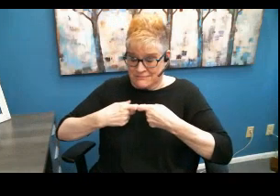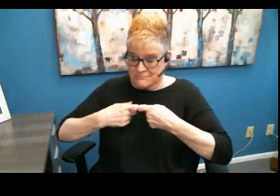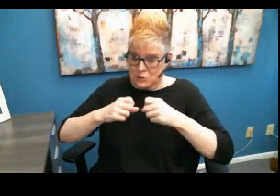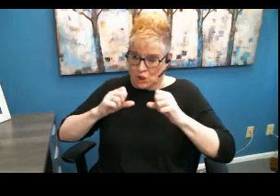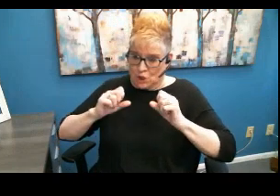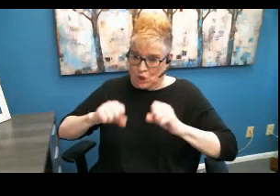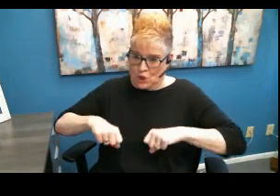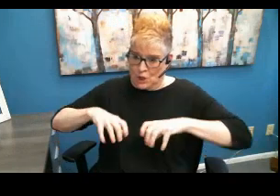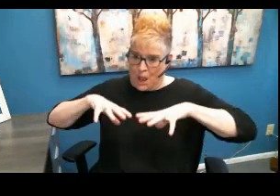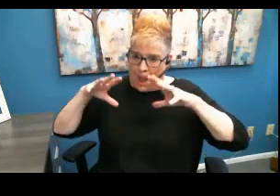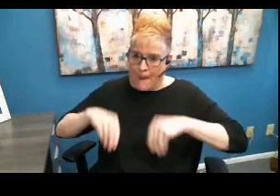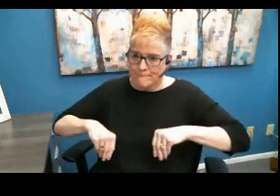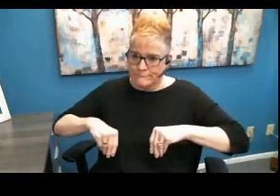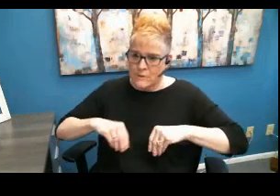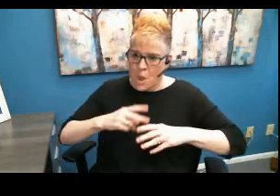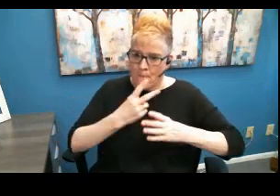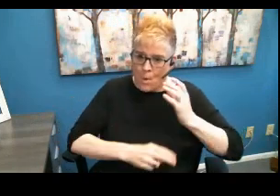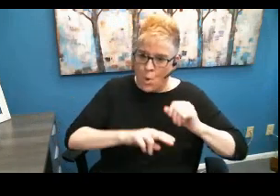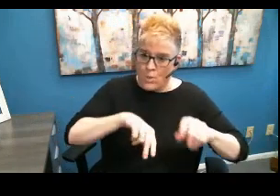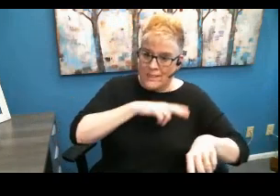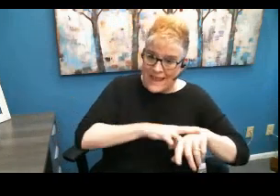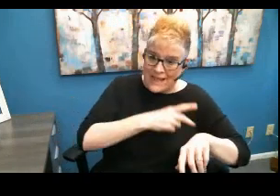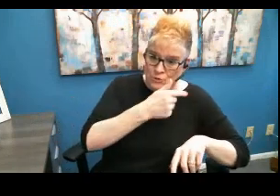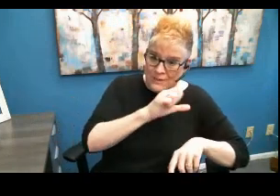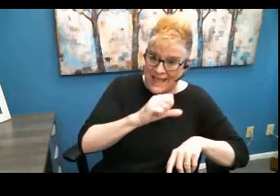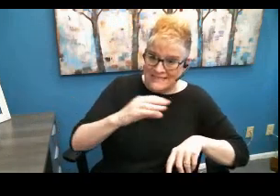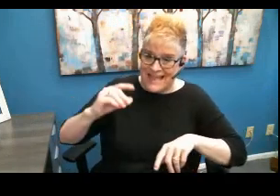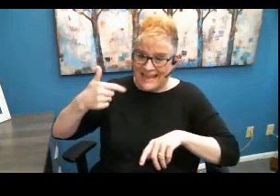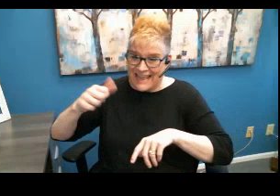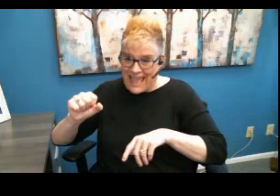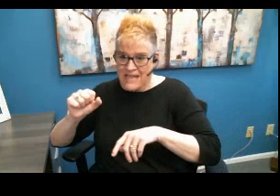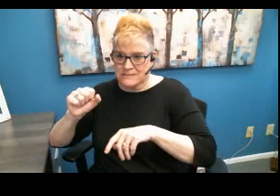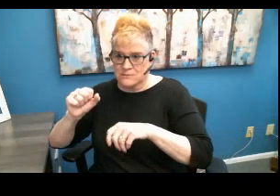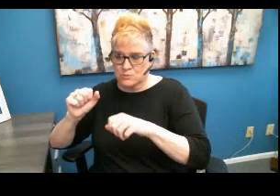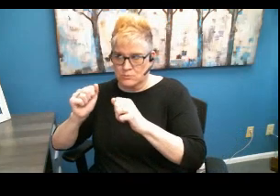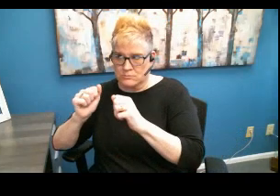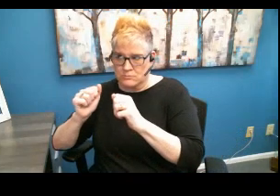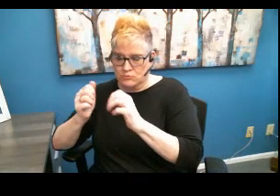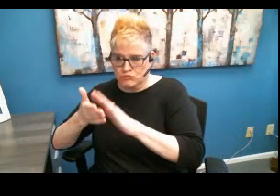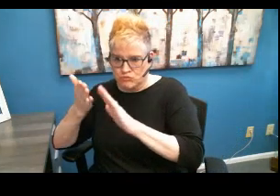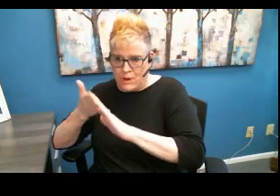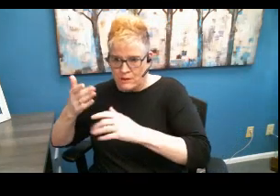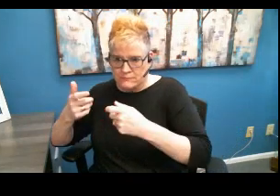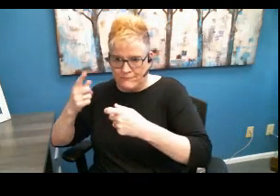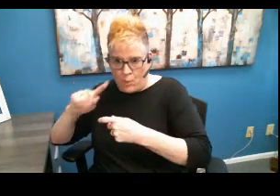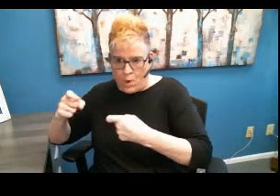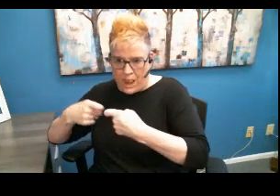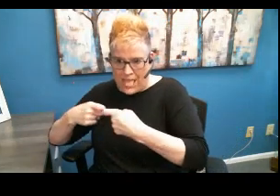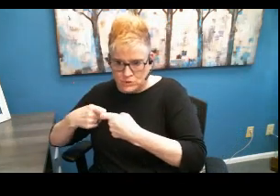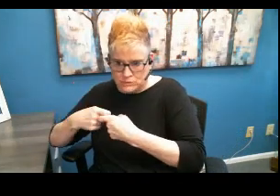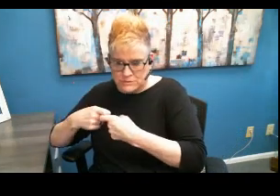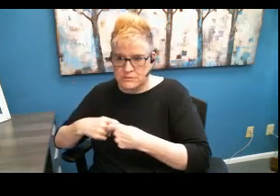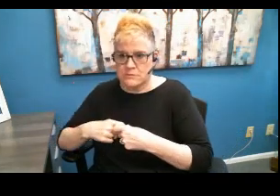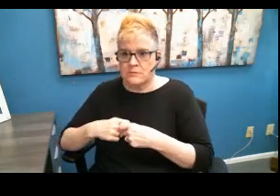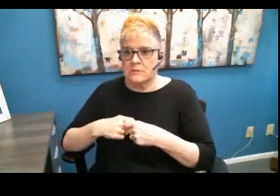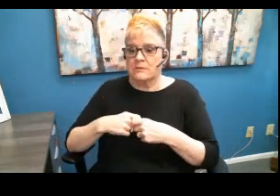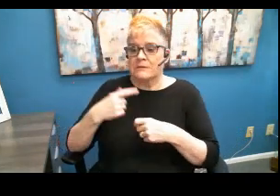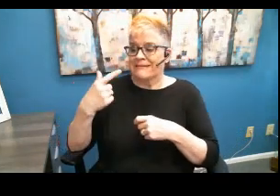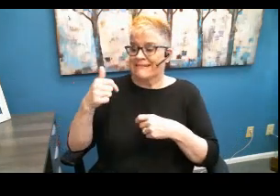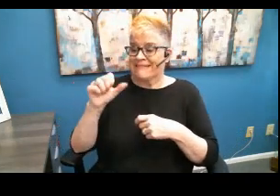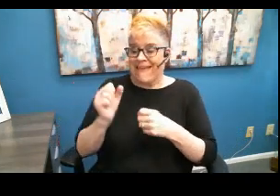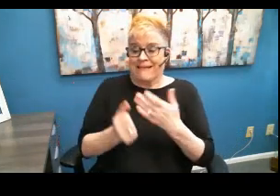both supply points at once. Typically, natural gas is used as the primary